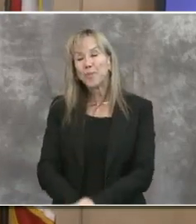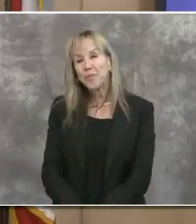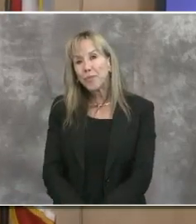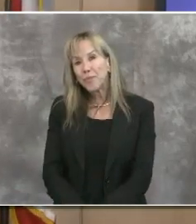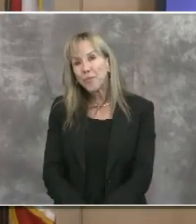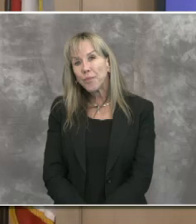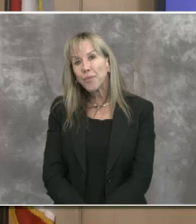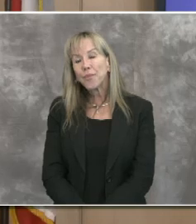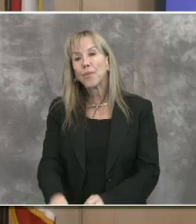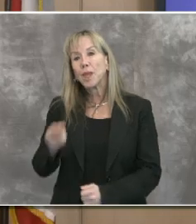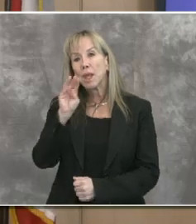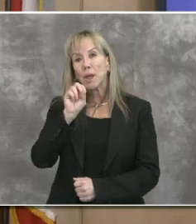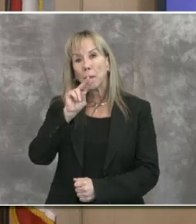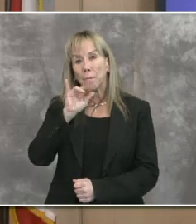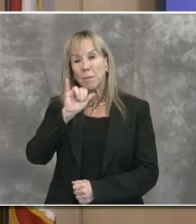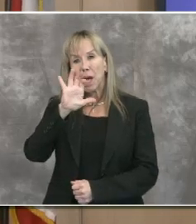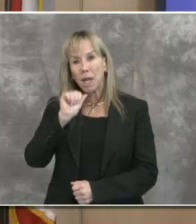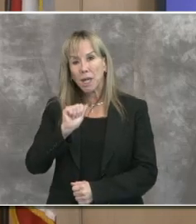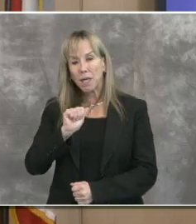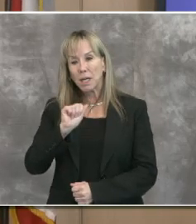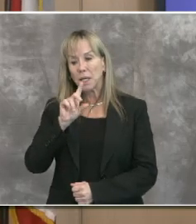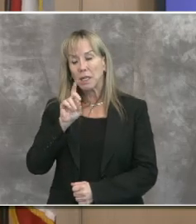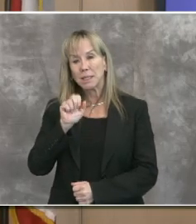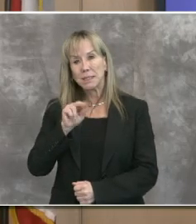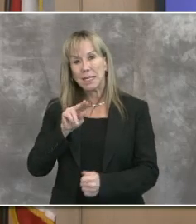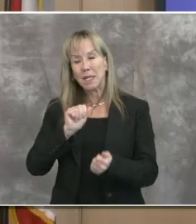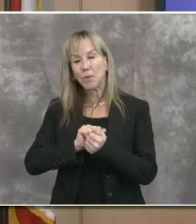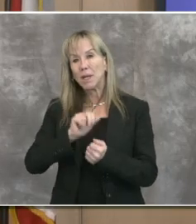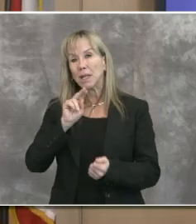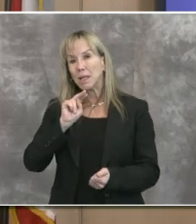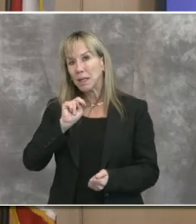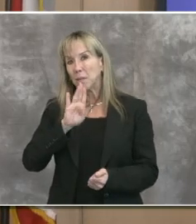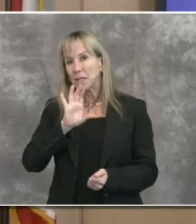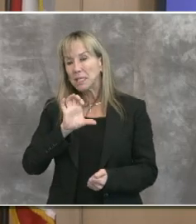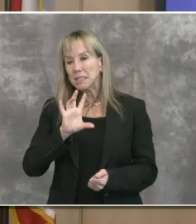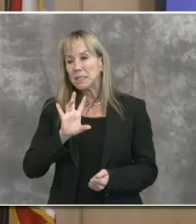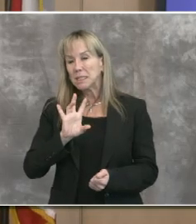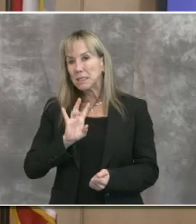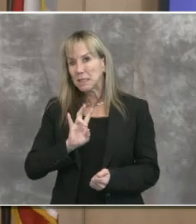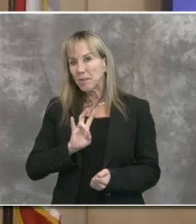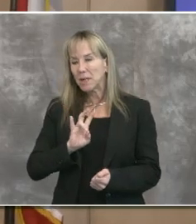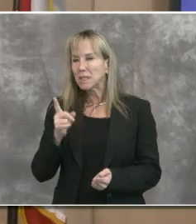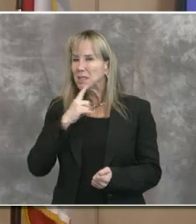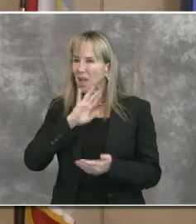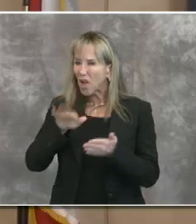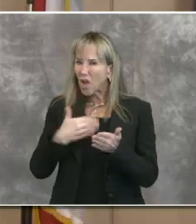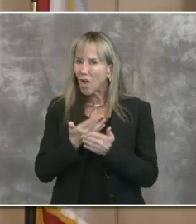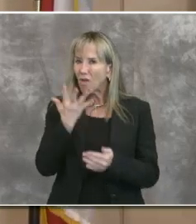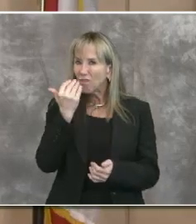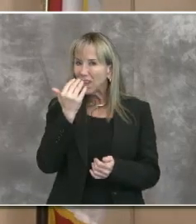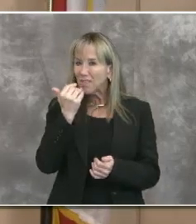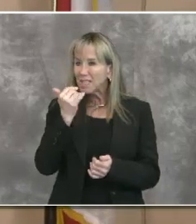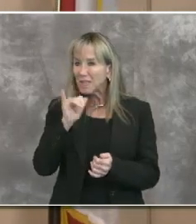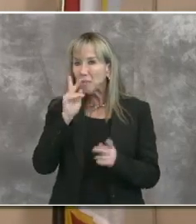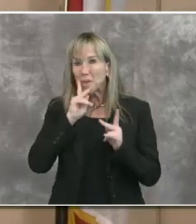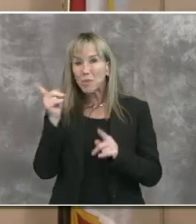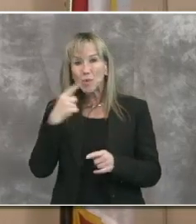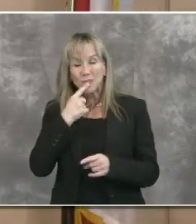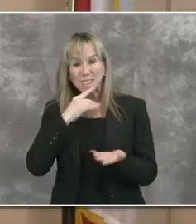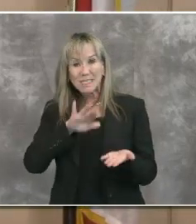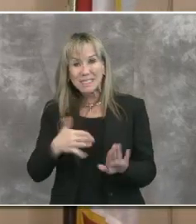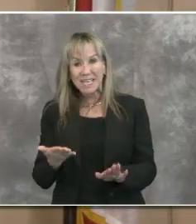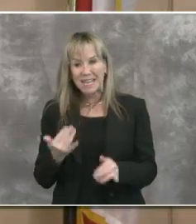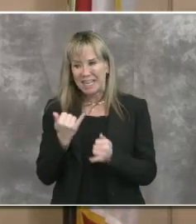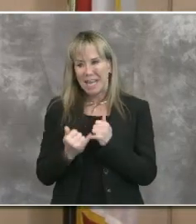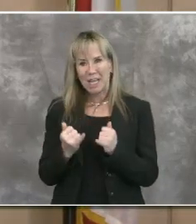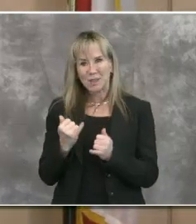question is from Monica Dean with NBC7. Did all 15 of those patients die within the last 24 hours, or does that number